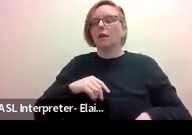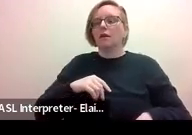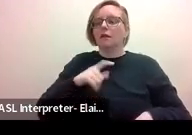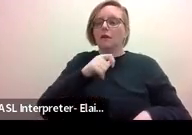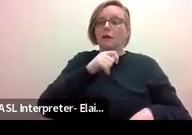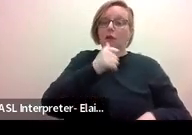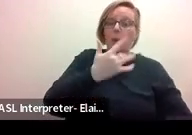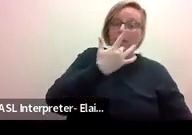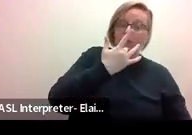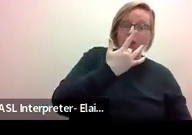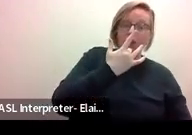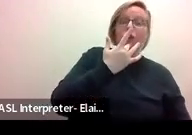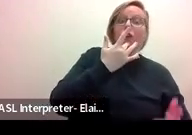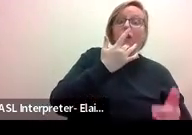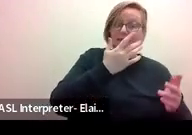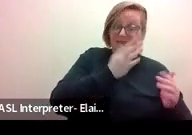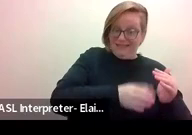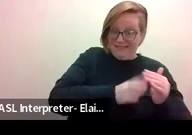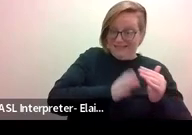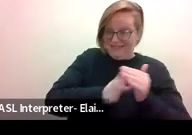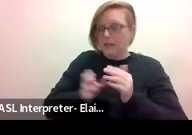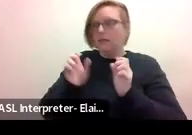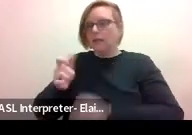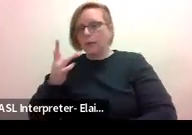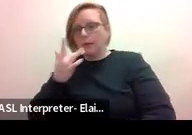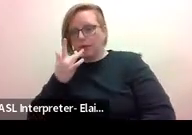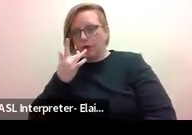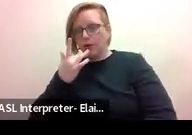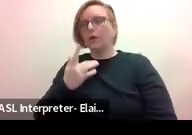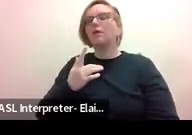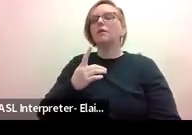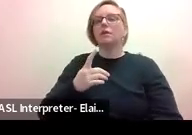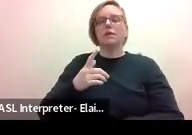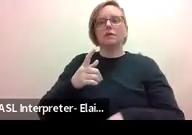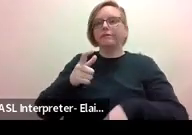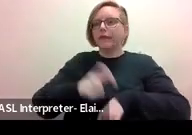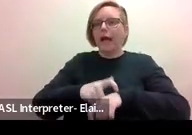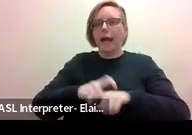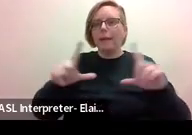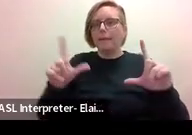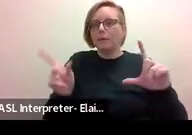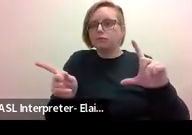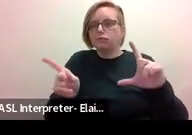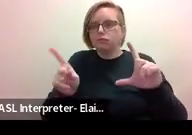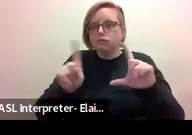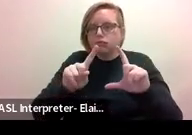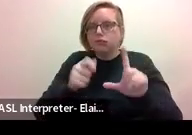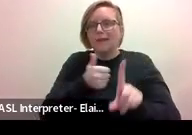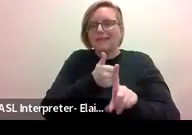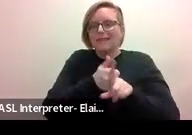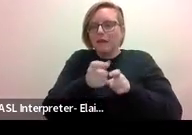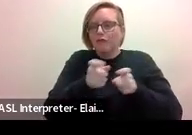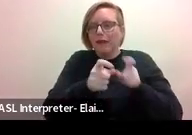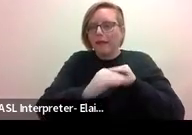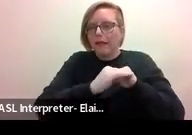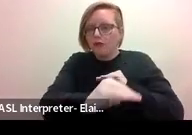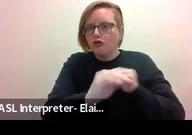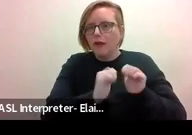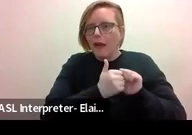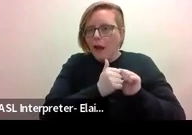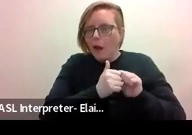activities. Visuals, visual schedule, visual timer, self-regulation tools, planner, to-do list. These are